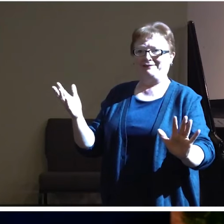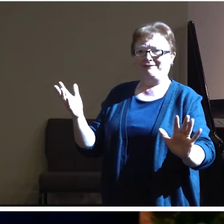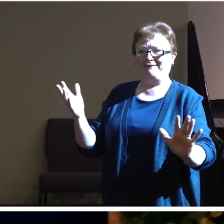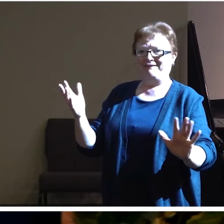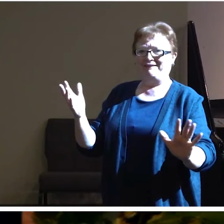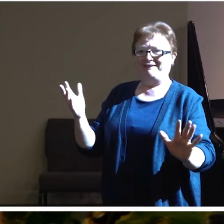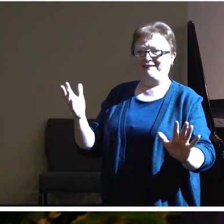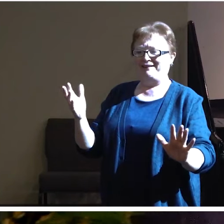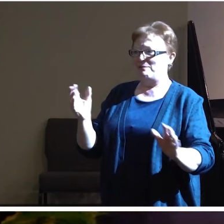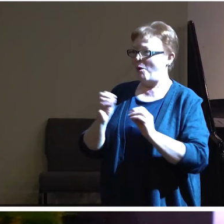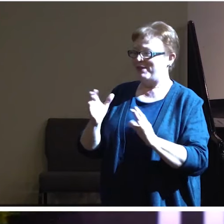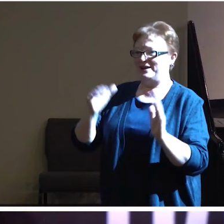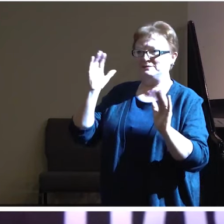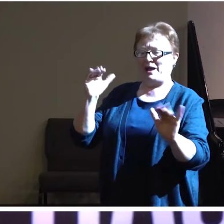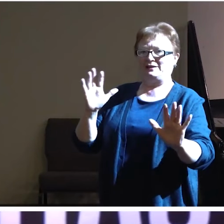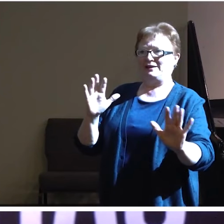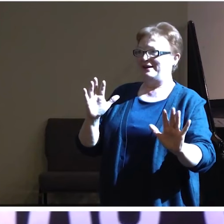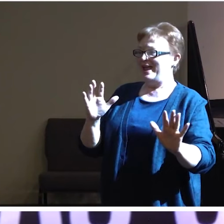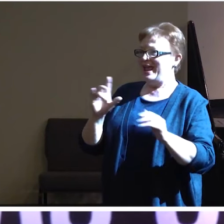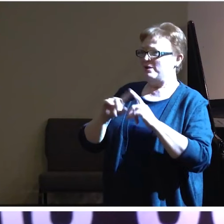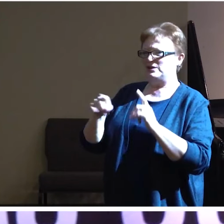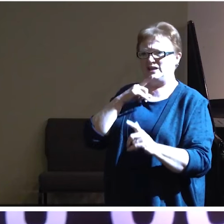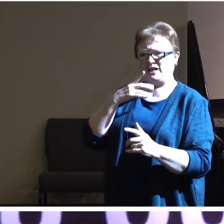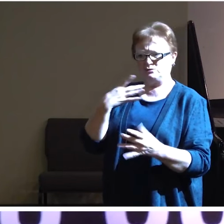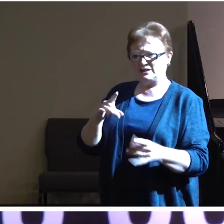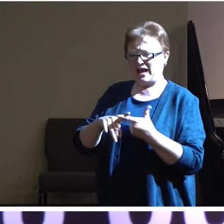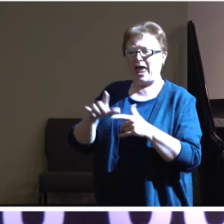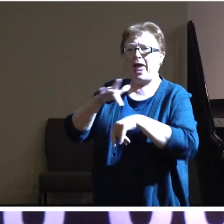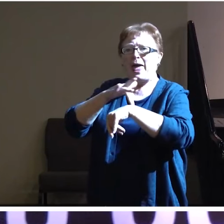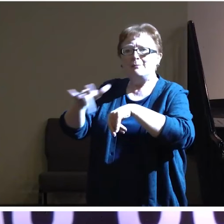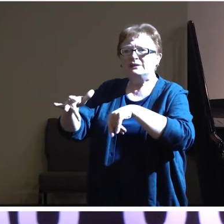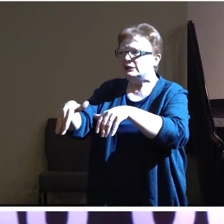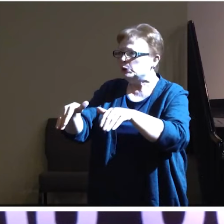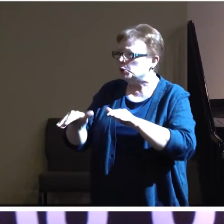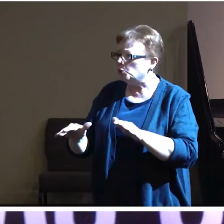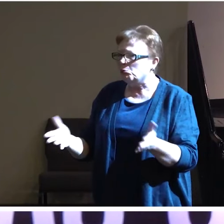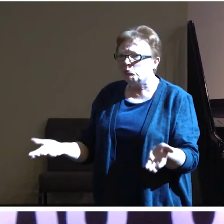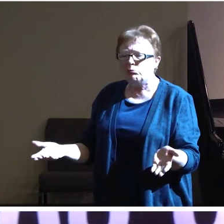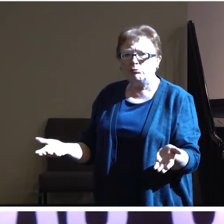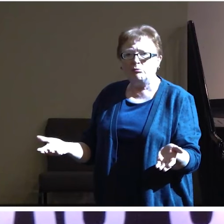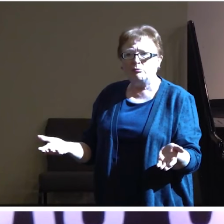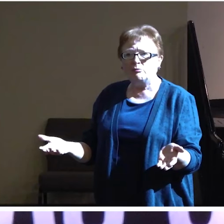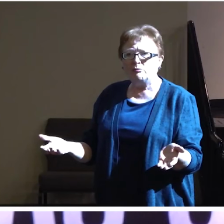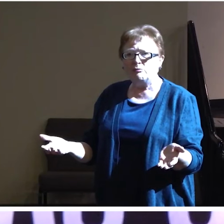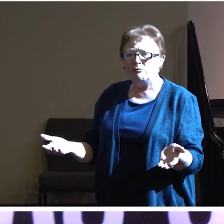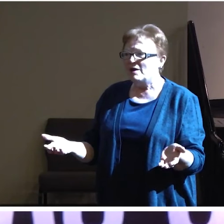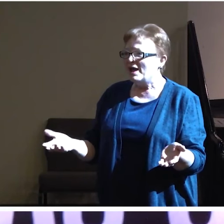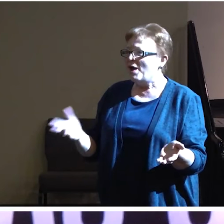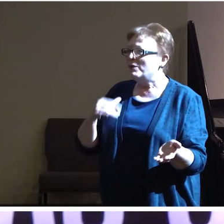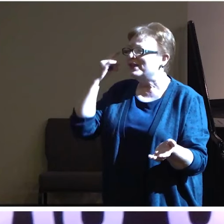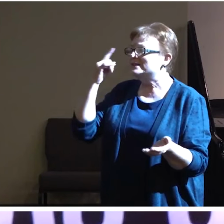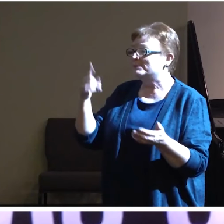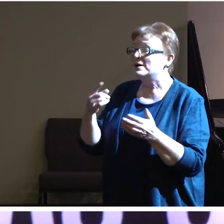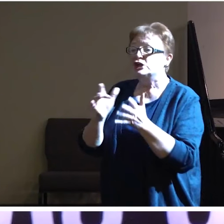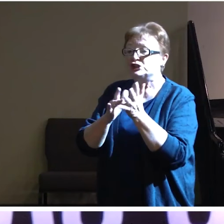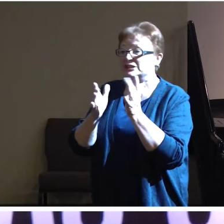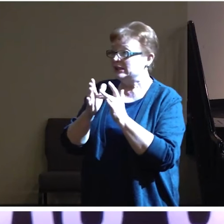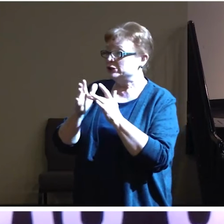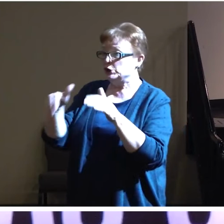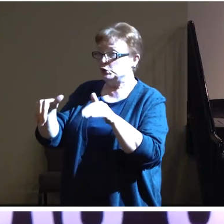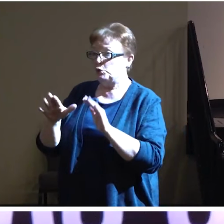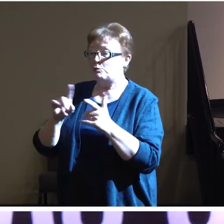to be interpreted for them. It was an empty tomb. We often refer to Jesus' tomb as borrowed. Normally, when